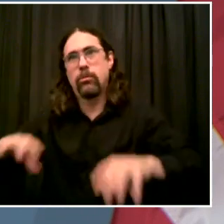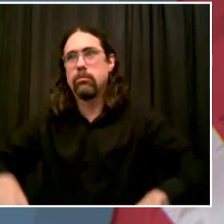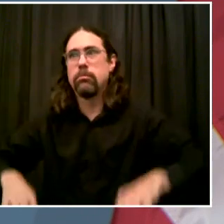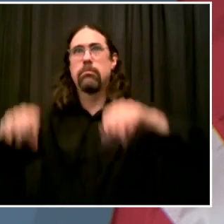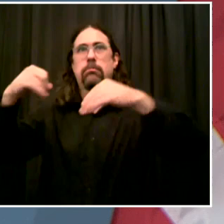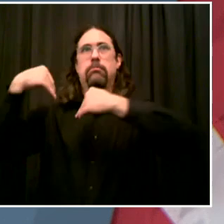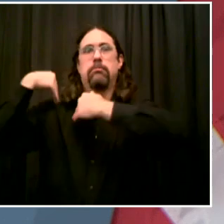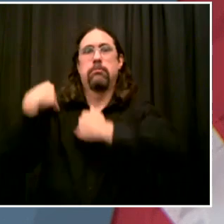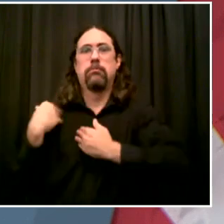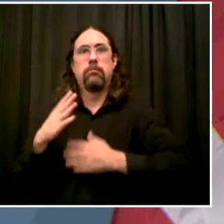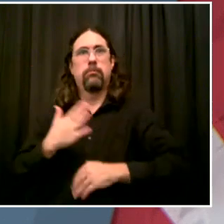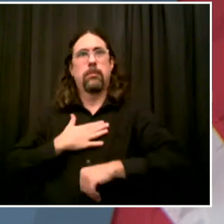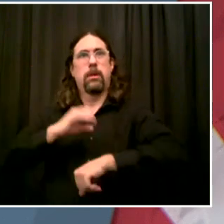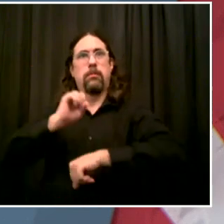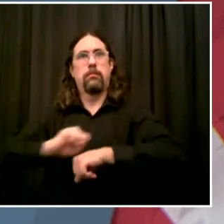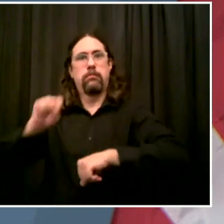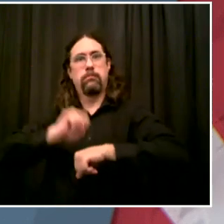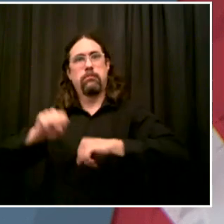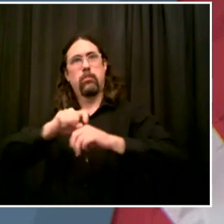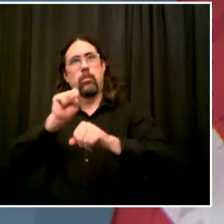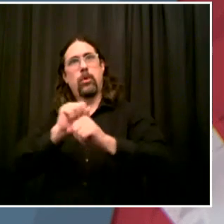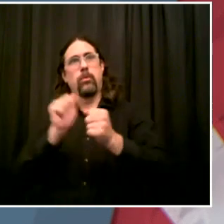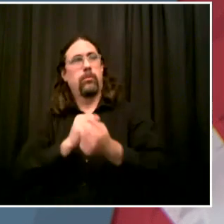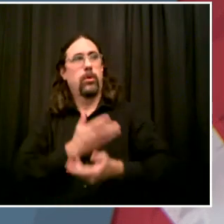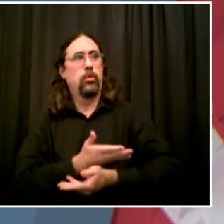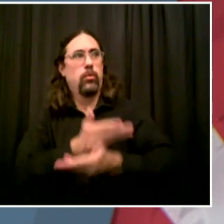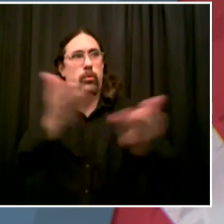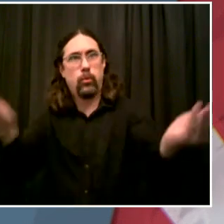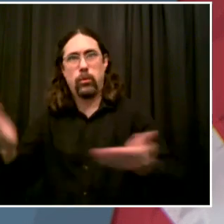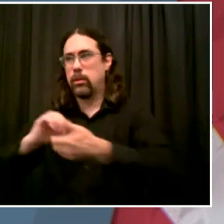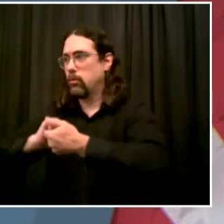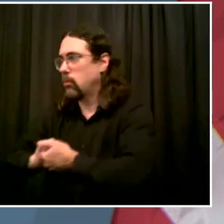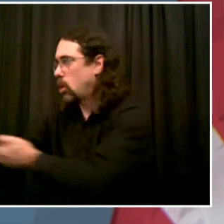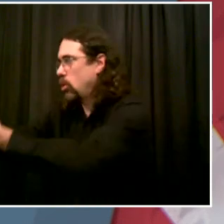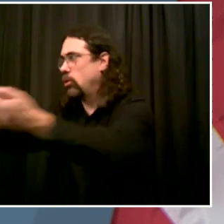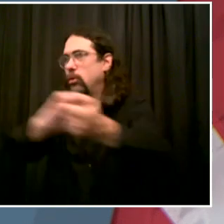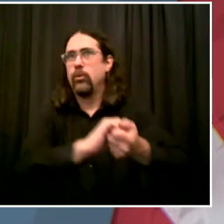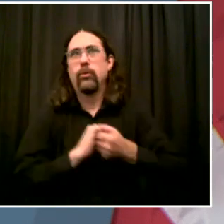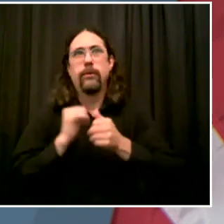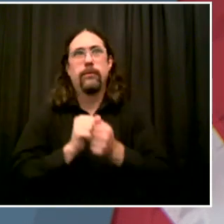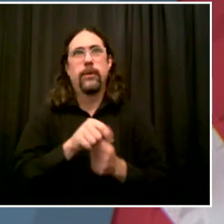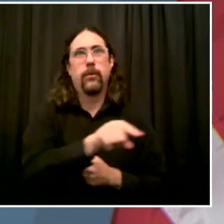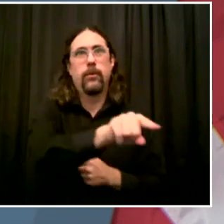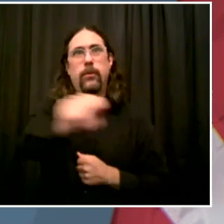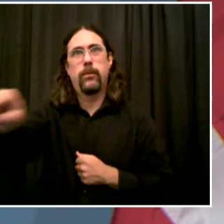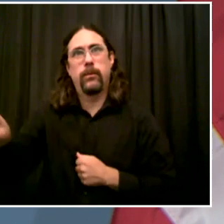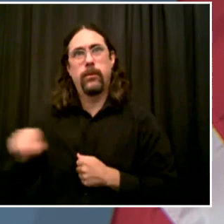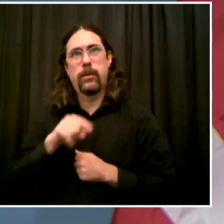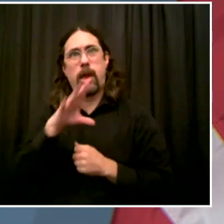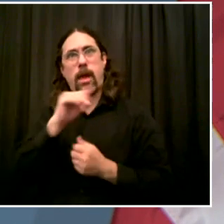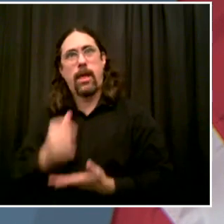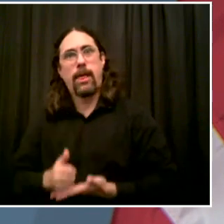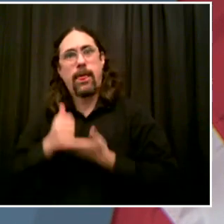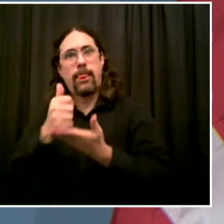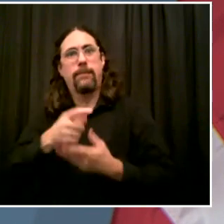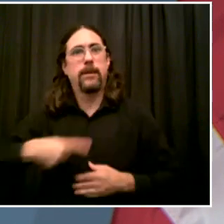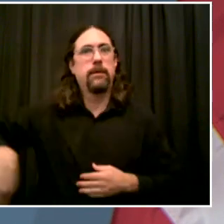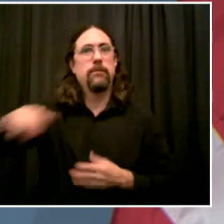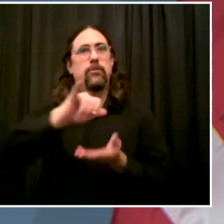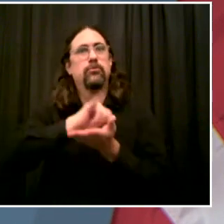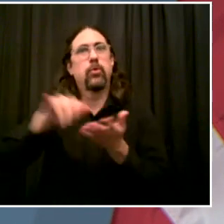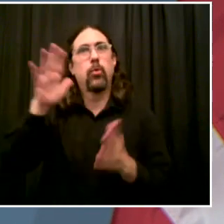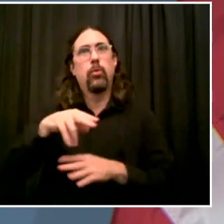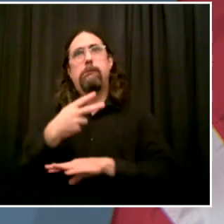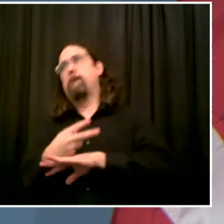make sure that we can get New York back on its feet, that we can reopen New York safely, and that individuals know the